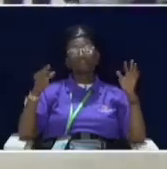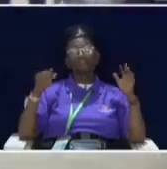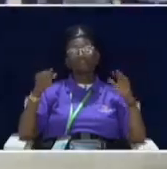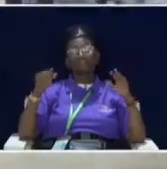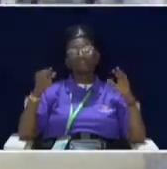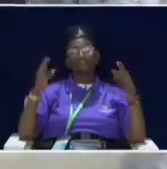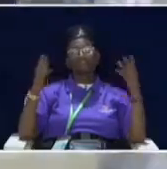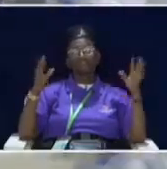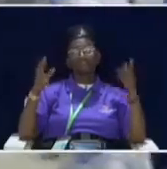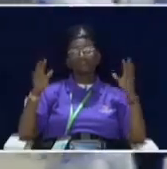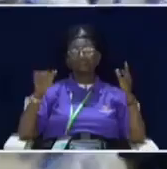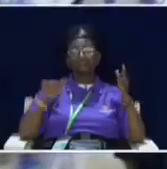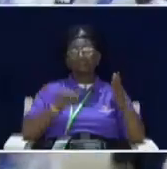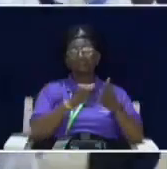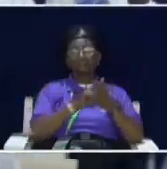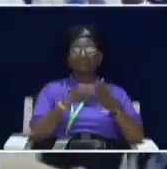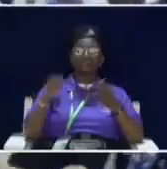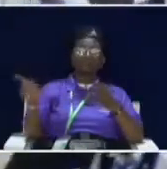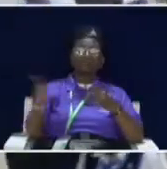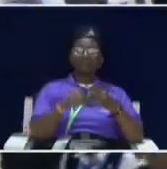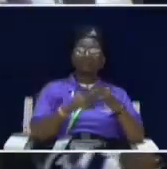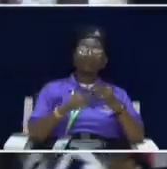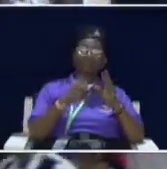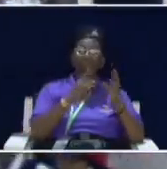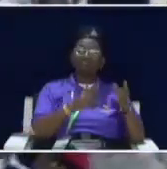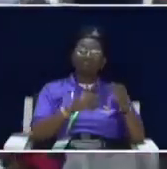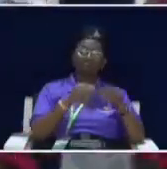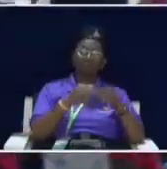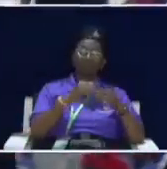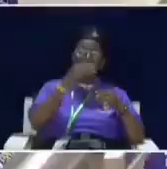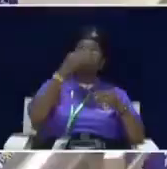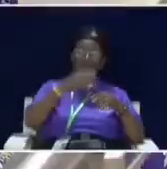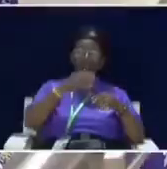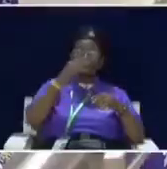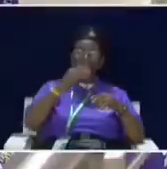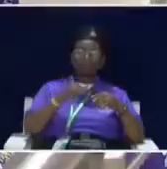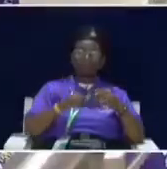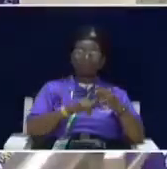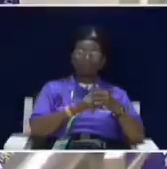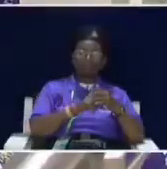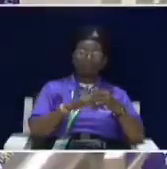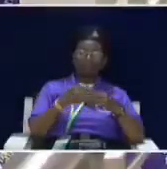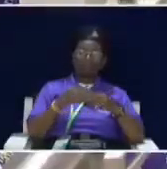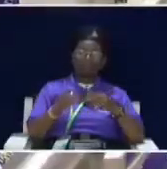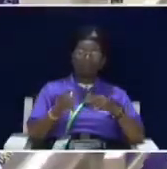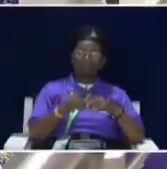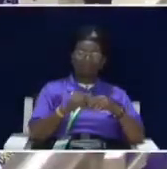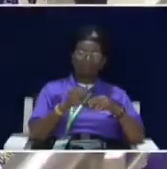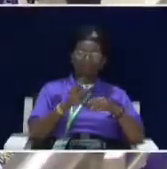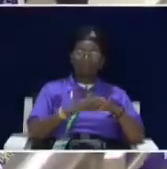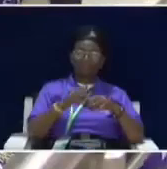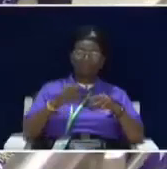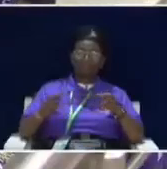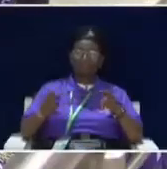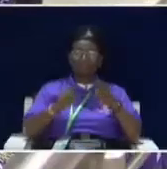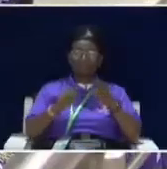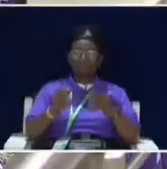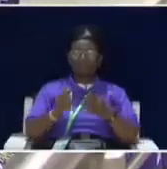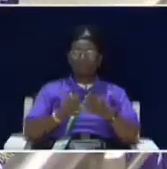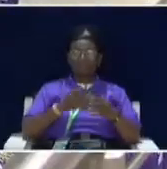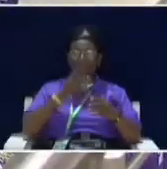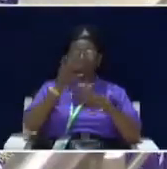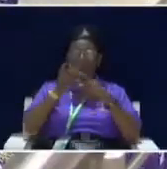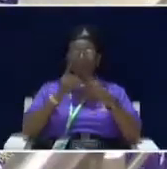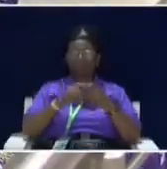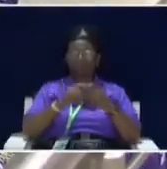12. Thank you. Now, those of you already in front, and those of you are on the way, cry to the